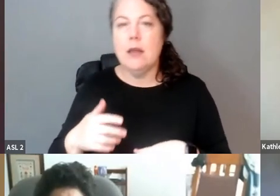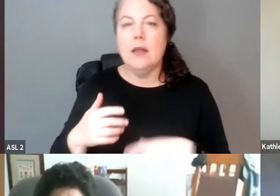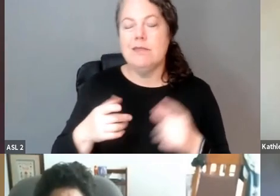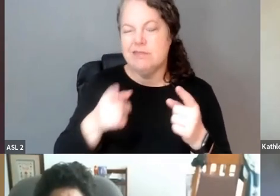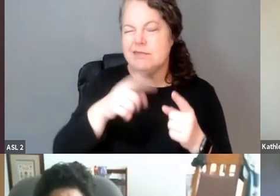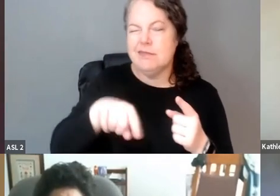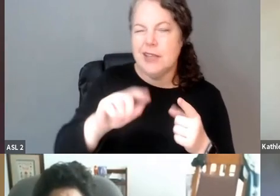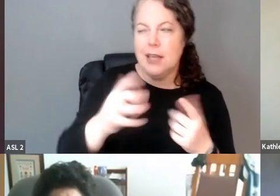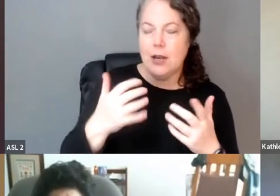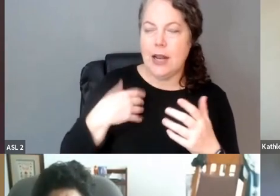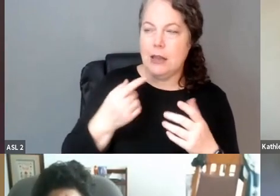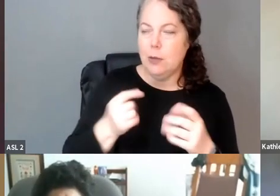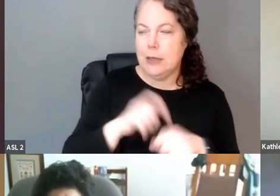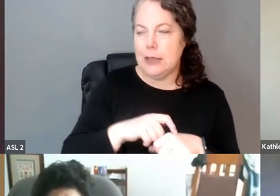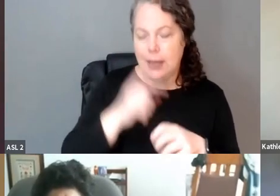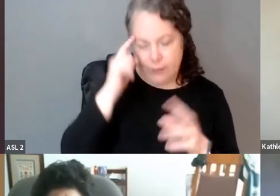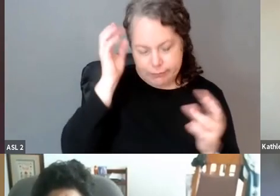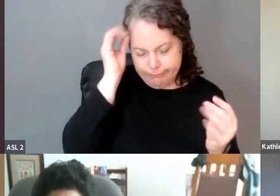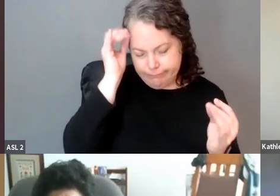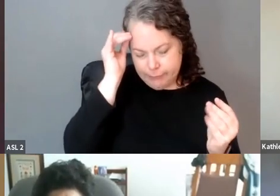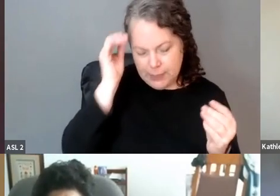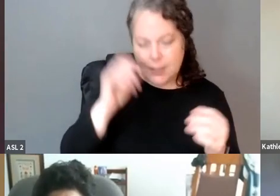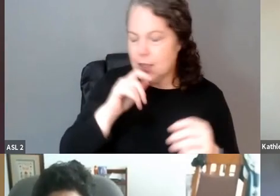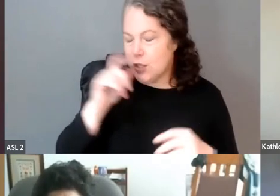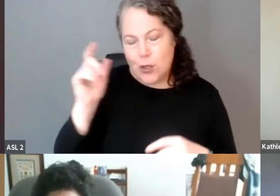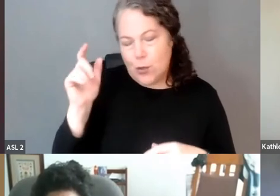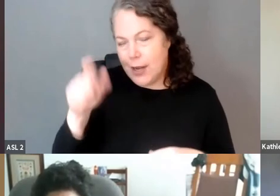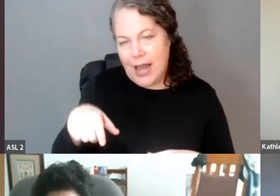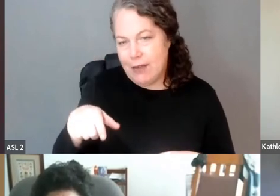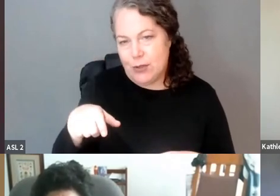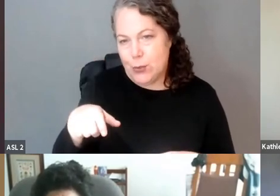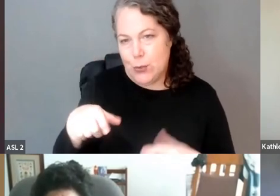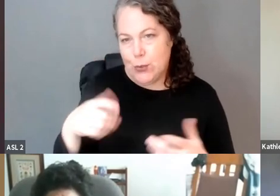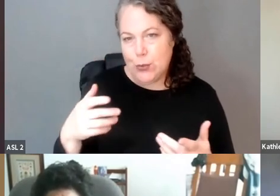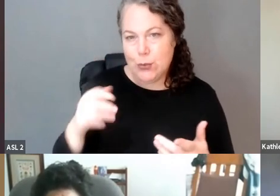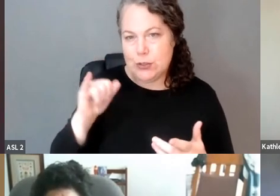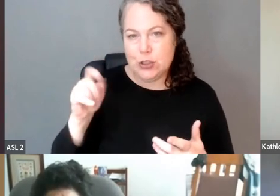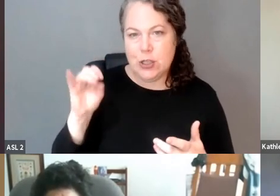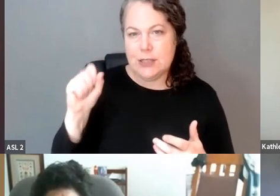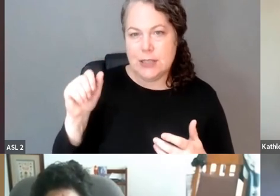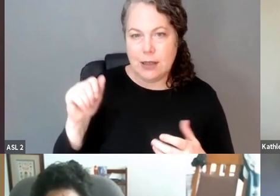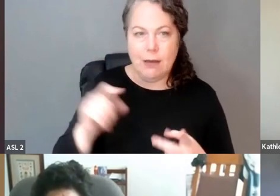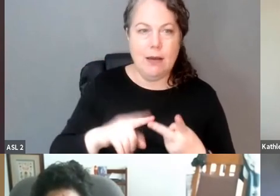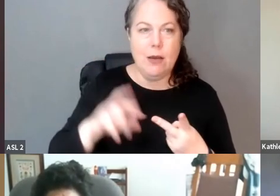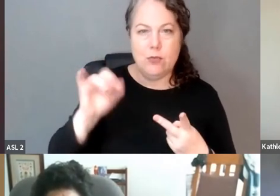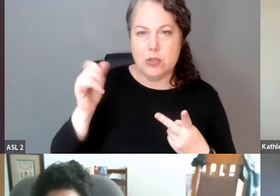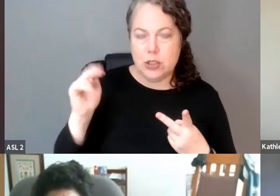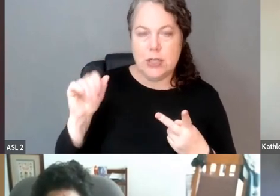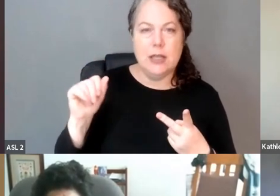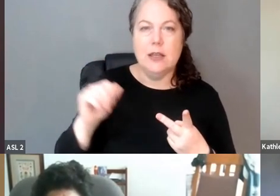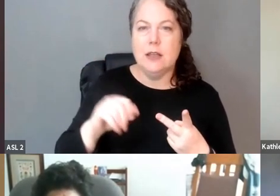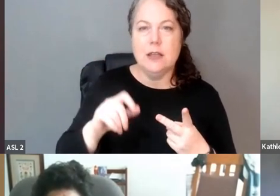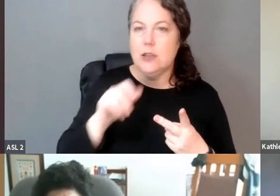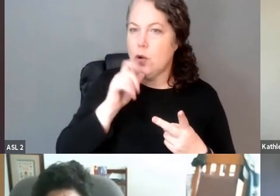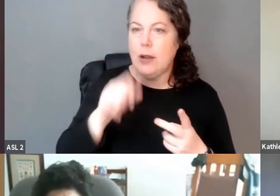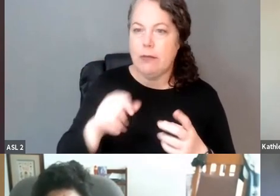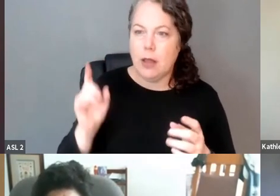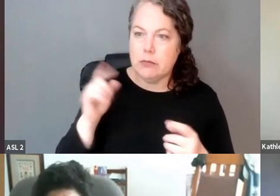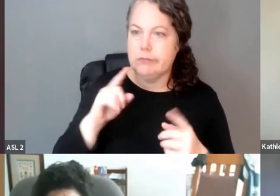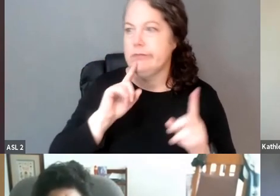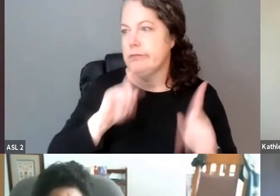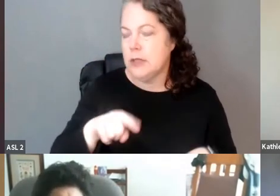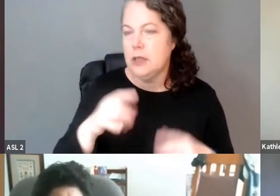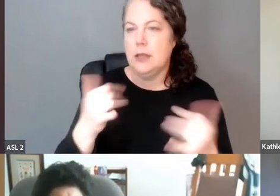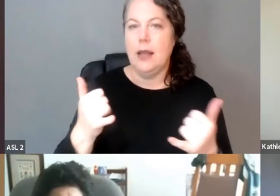time to think about it. So, you know, you don't have to, Jessica and Regina, say anything right now because we do have other